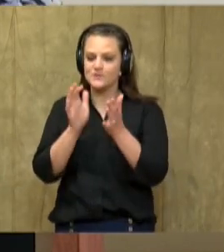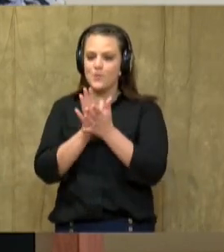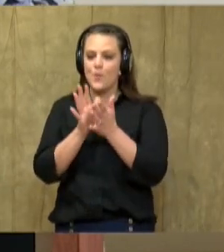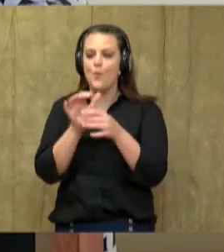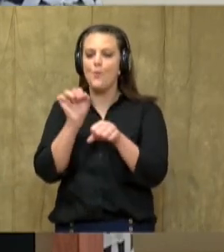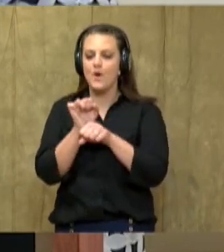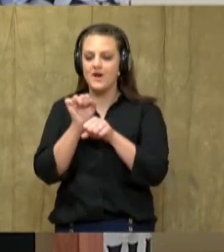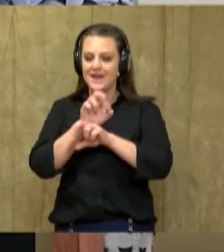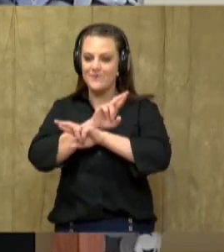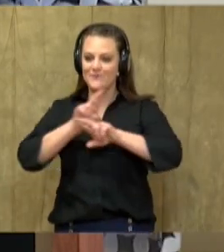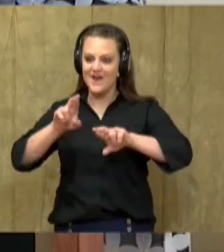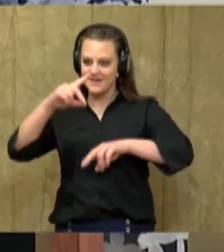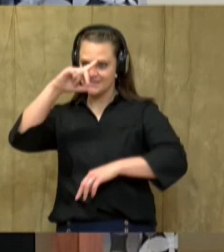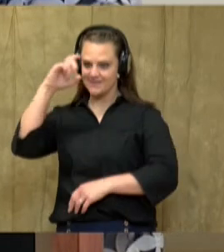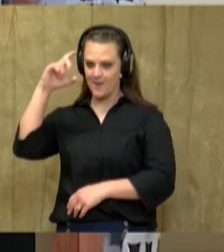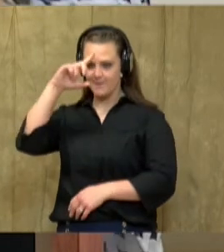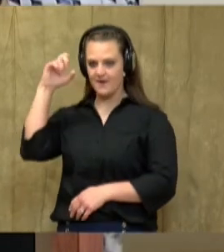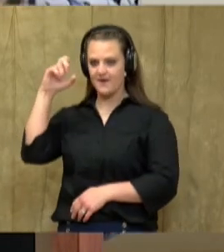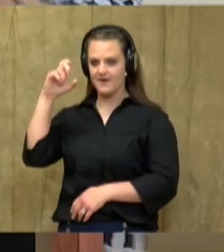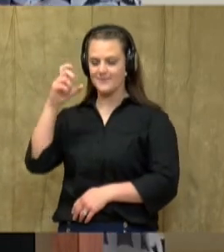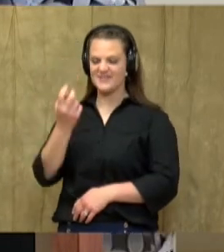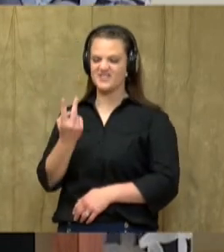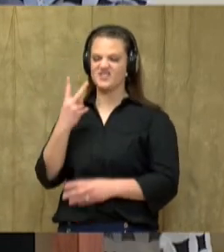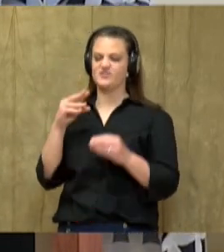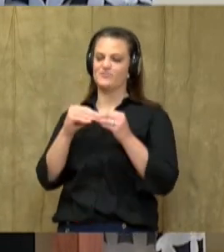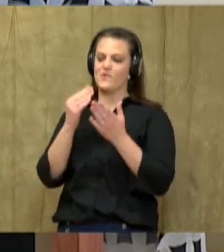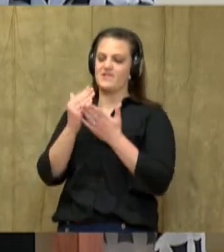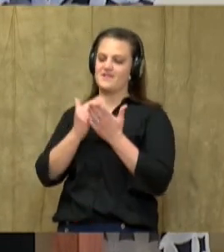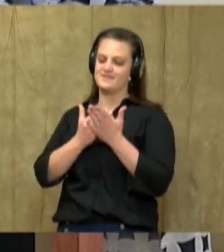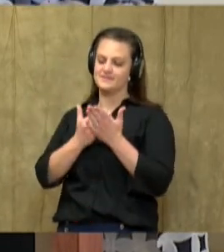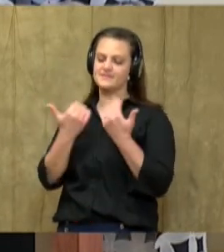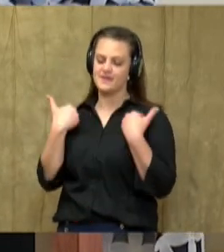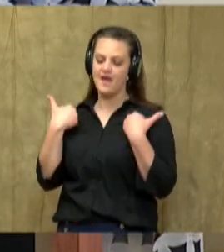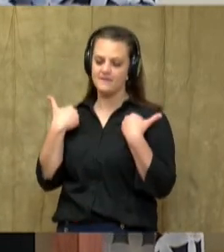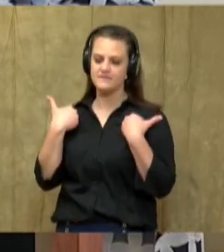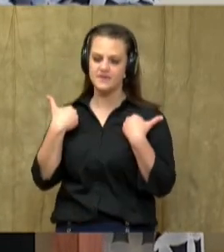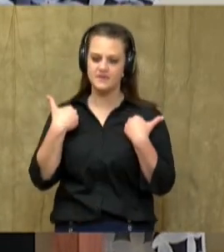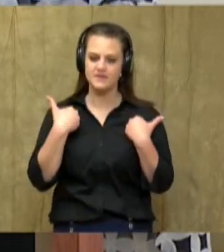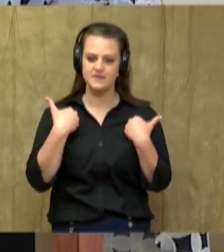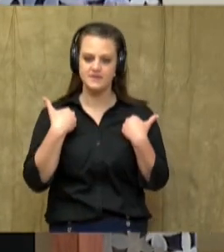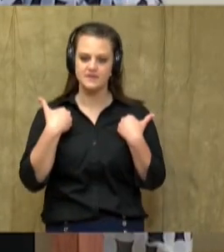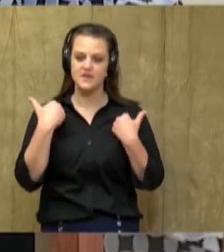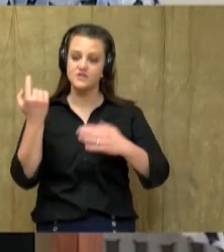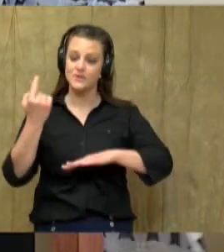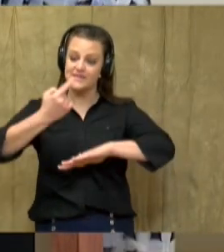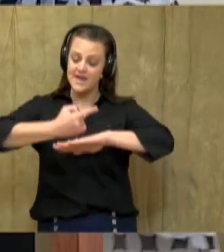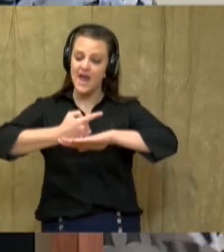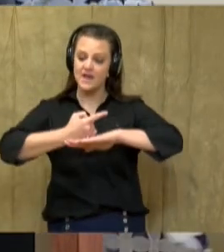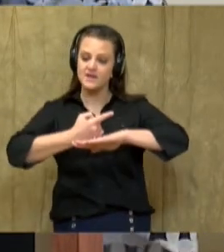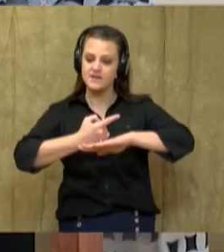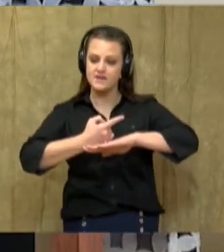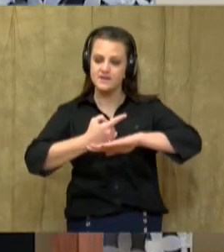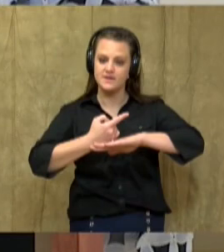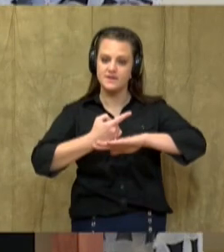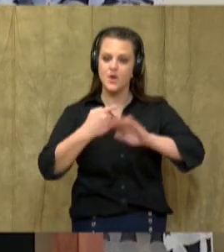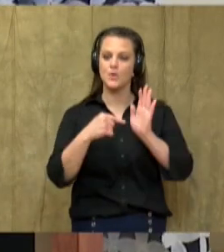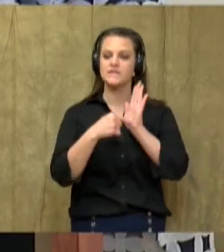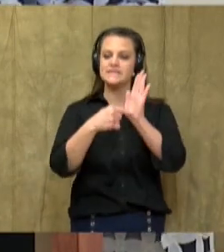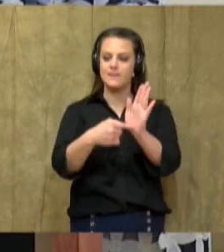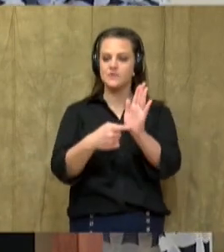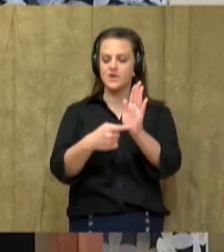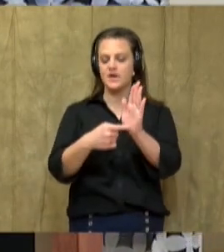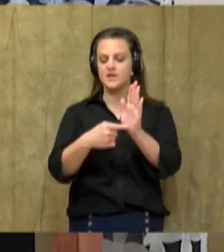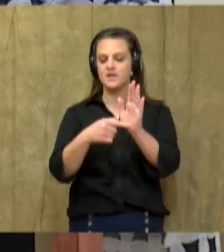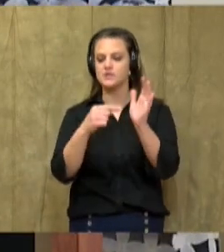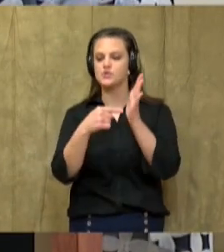schoolwork, getting ready for the summer, but we still have 2 more lessons to do. Today, again, we're going to start with demonstrating understanding